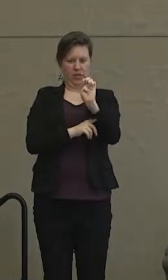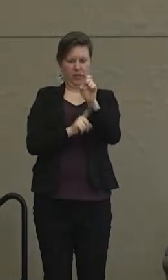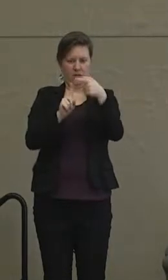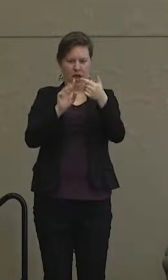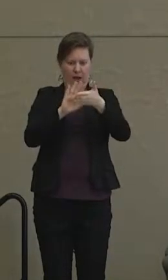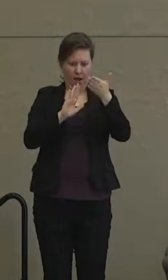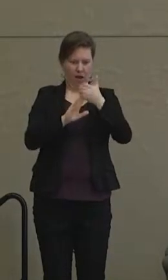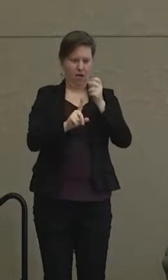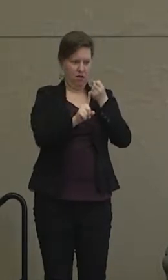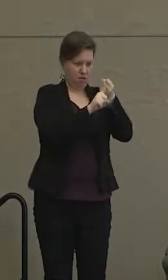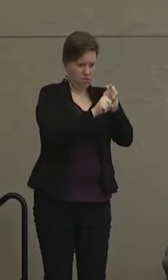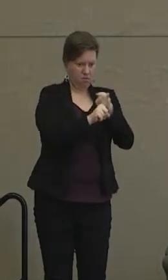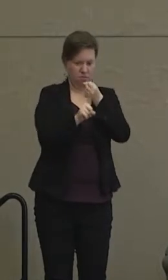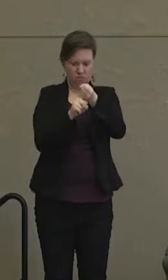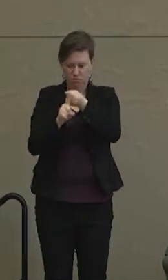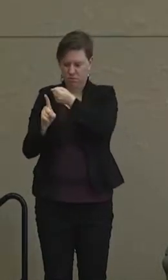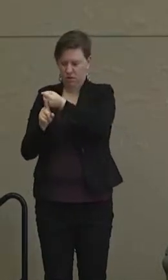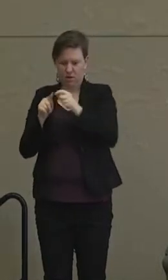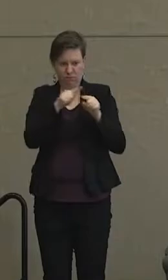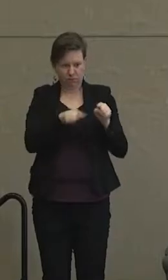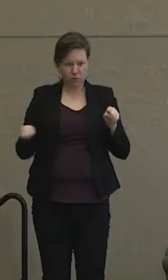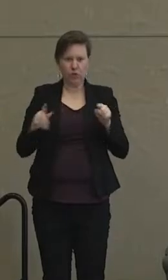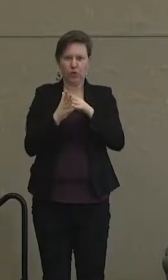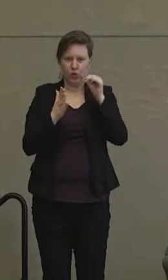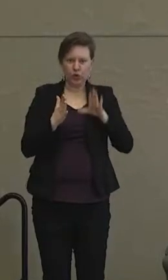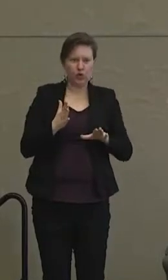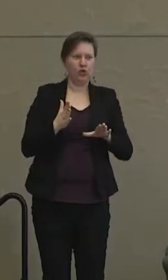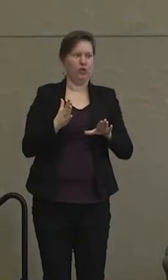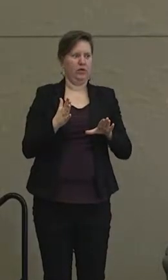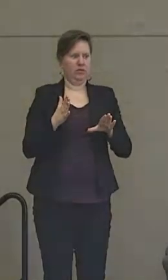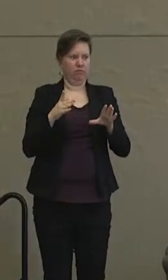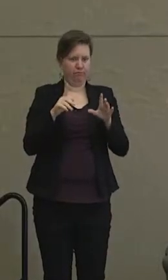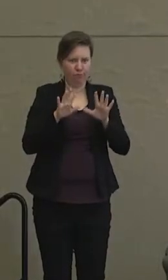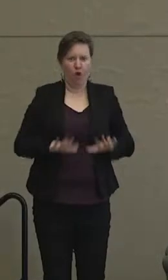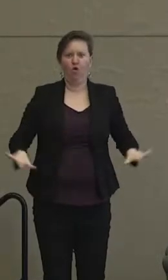the lives of the students, who are our clients.